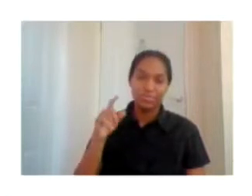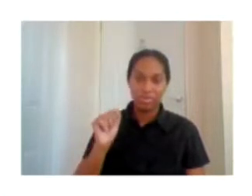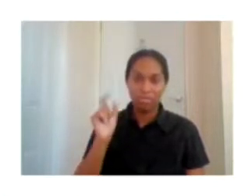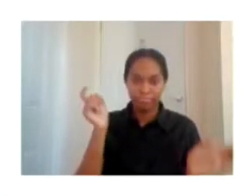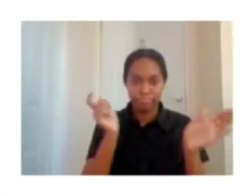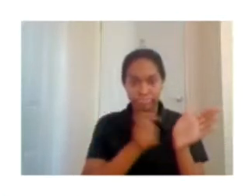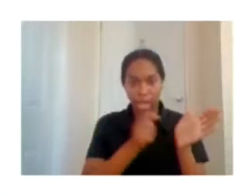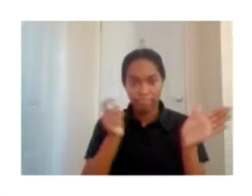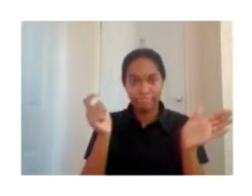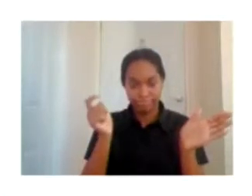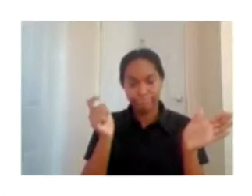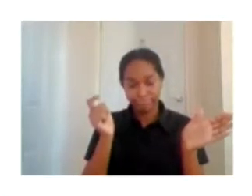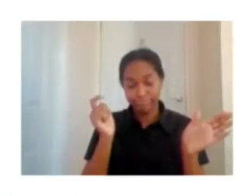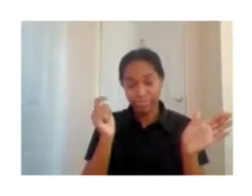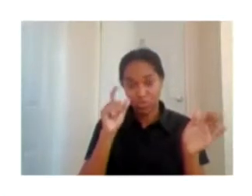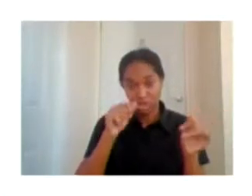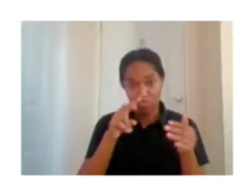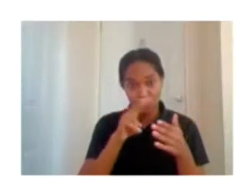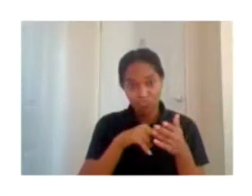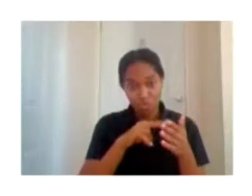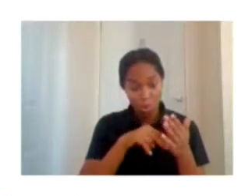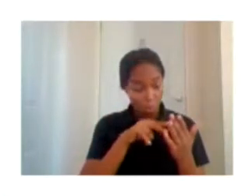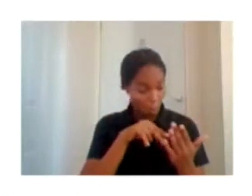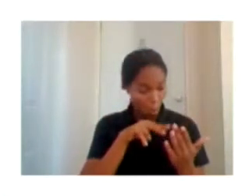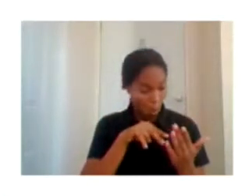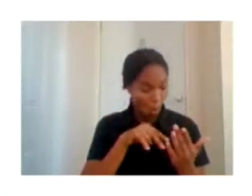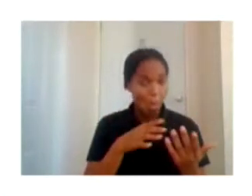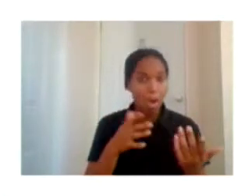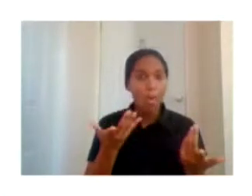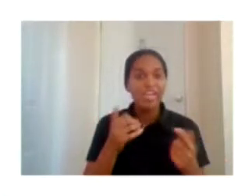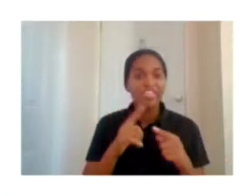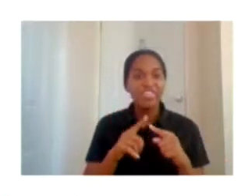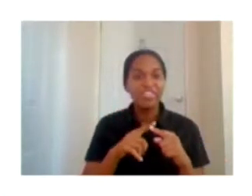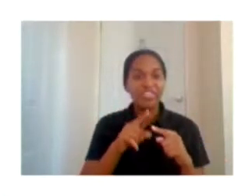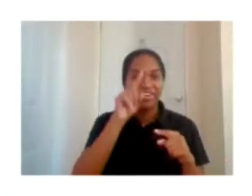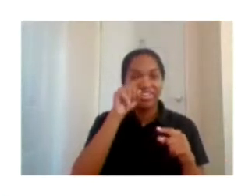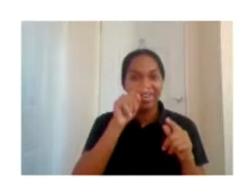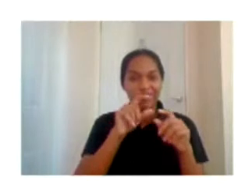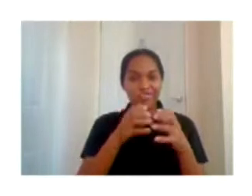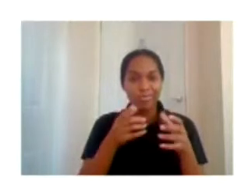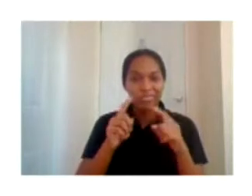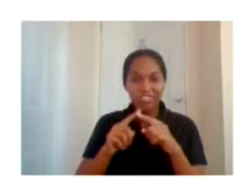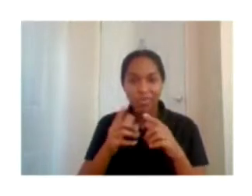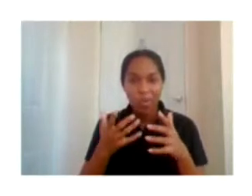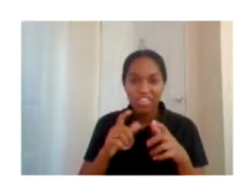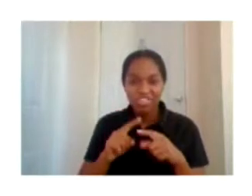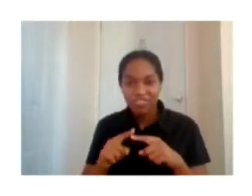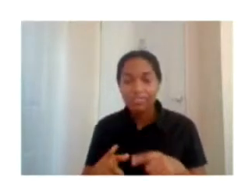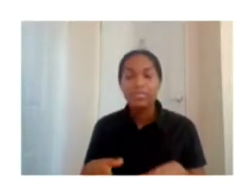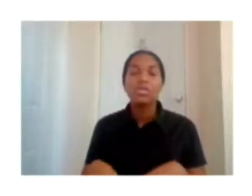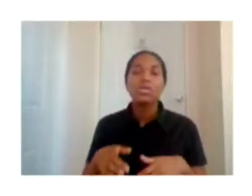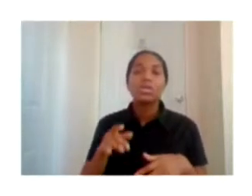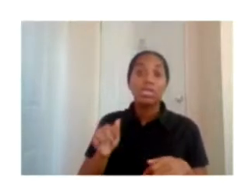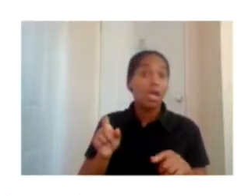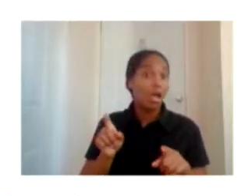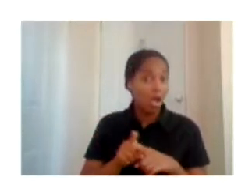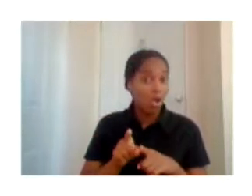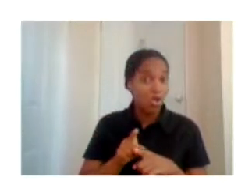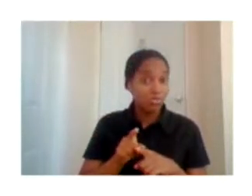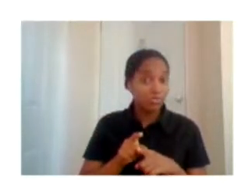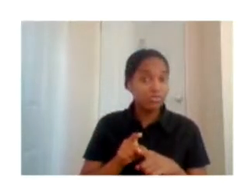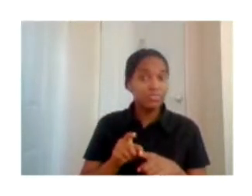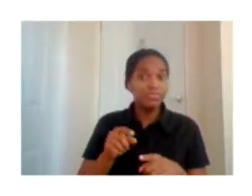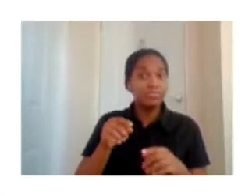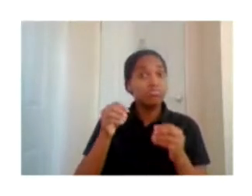that. You can read what the difference is between each one of these groups, and then you can even drill down